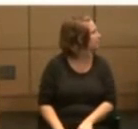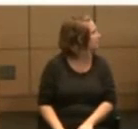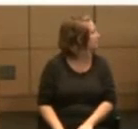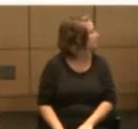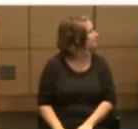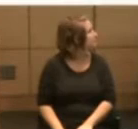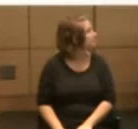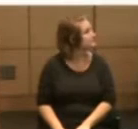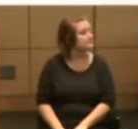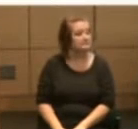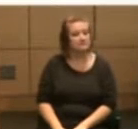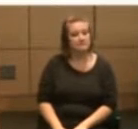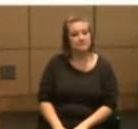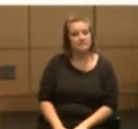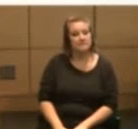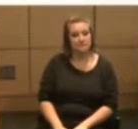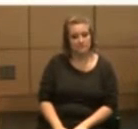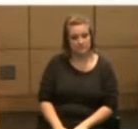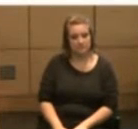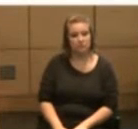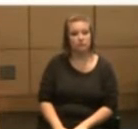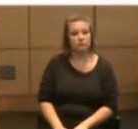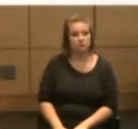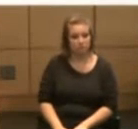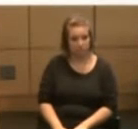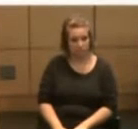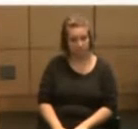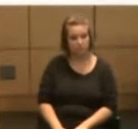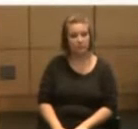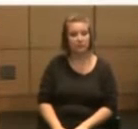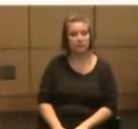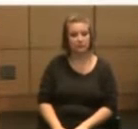There's also quite a number of